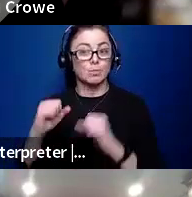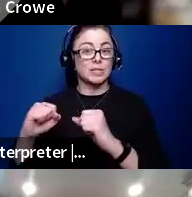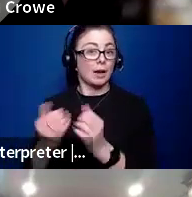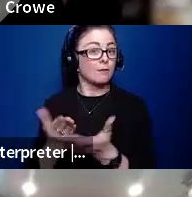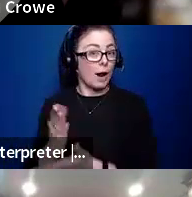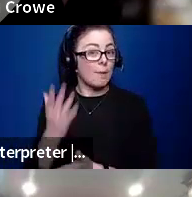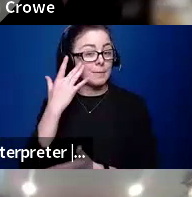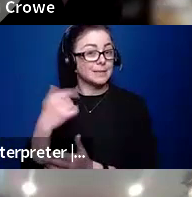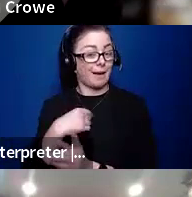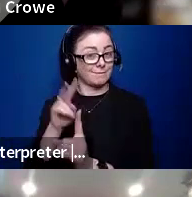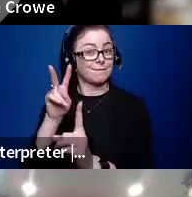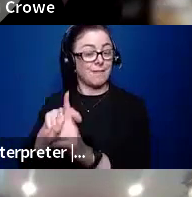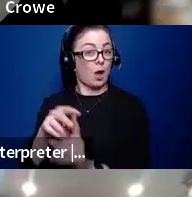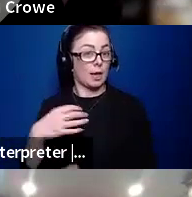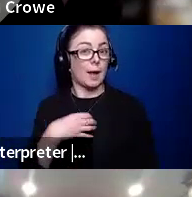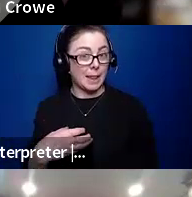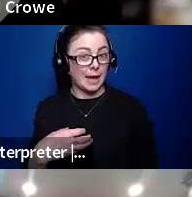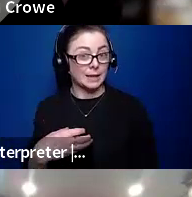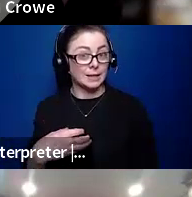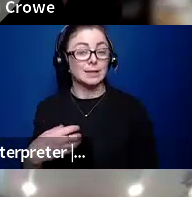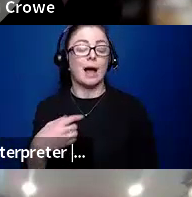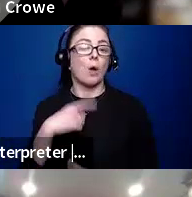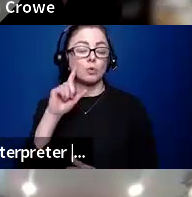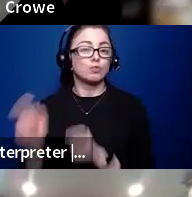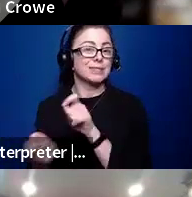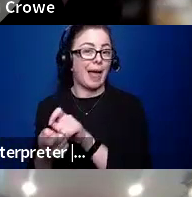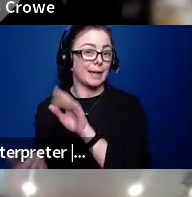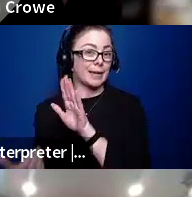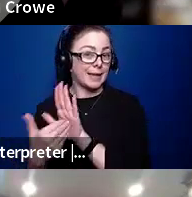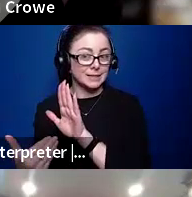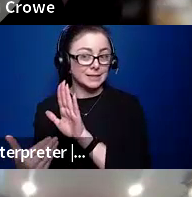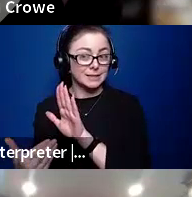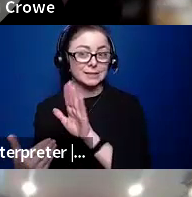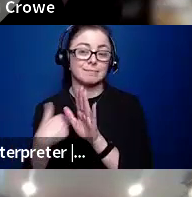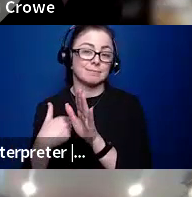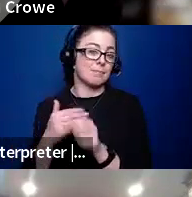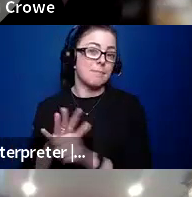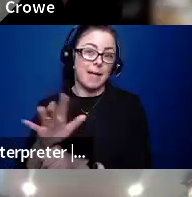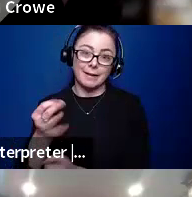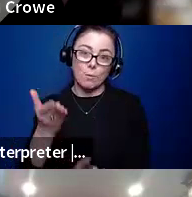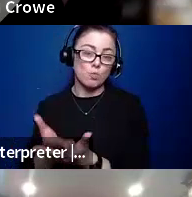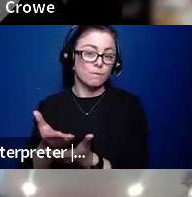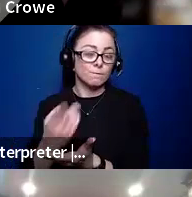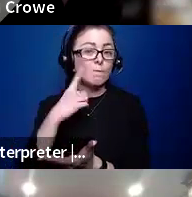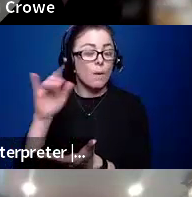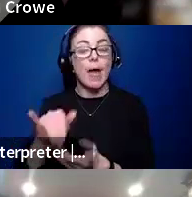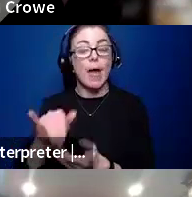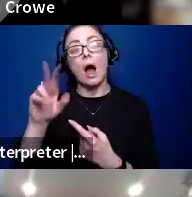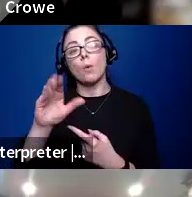because I filed that complaint, I was retaliated against. And I have plenty of proof for this. The Iowa